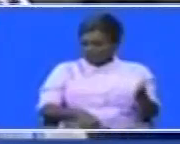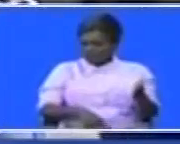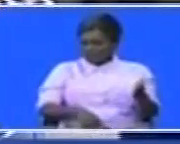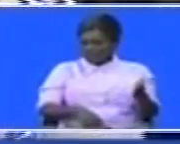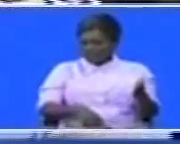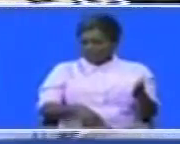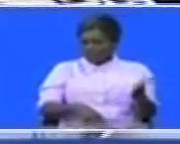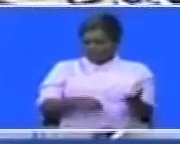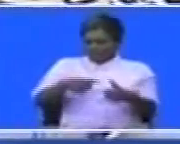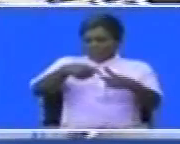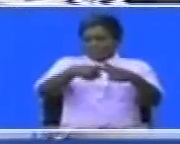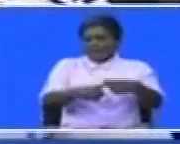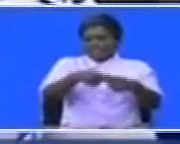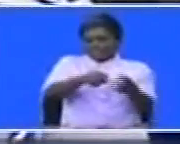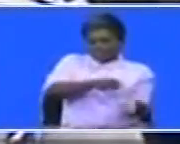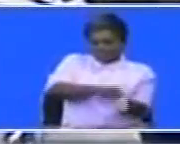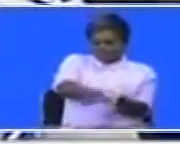money printing machines,